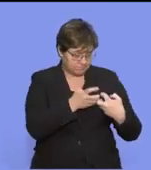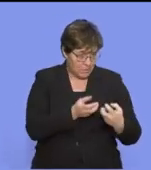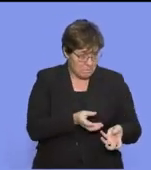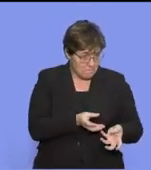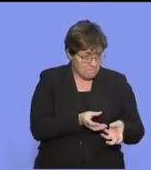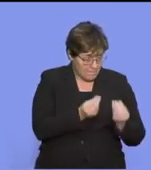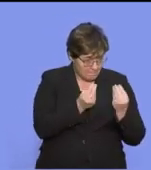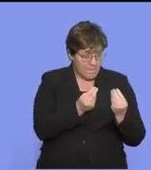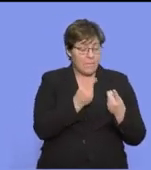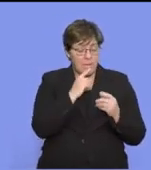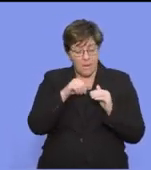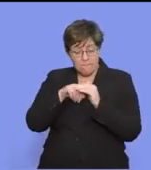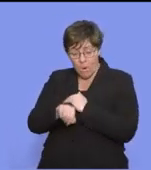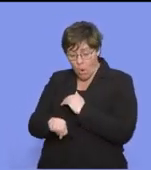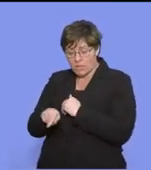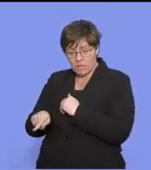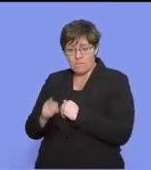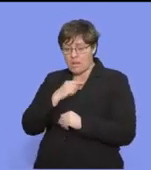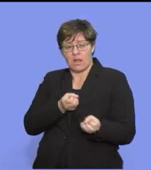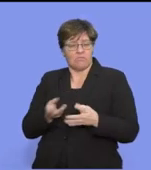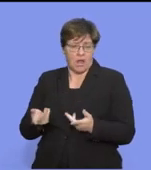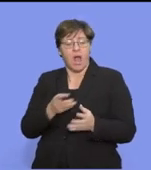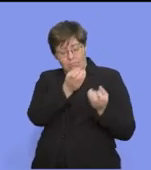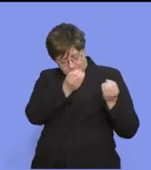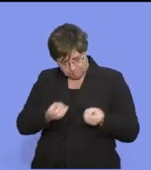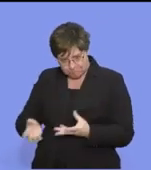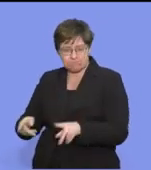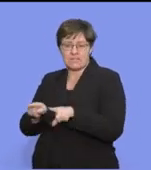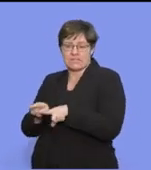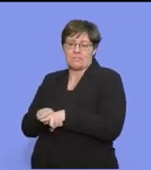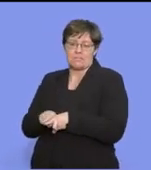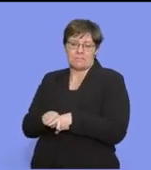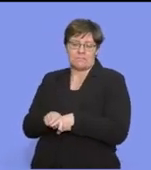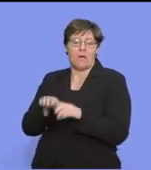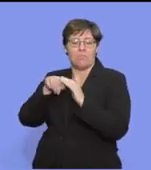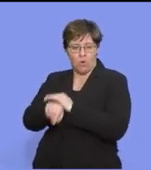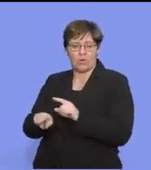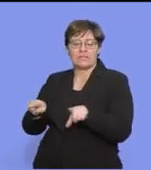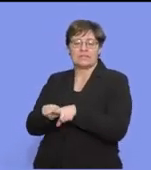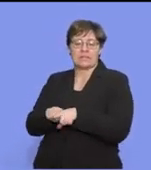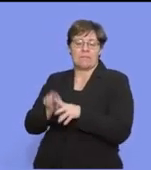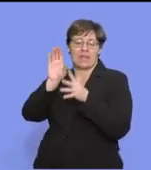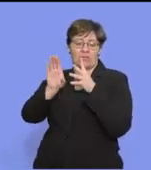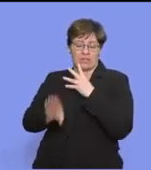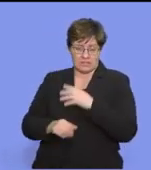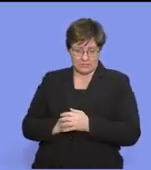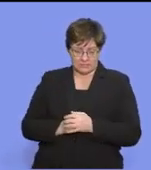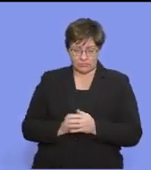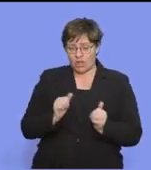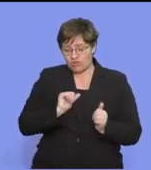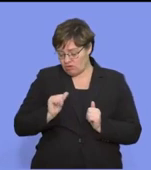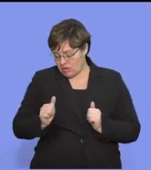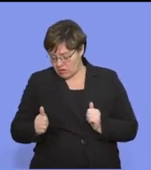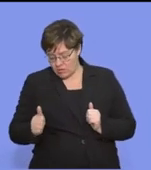they then would pass these on to their offspring. So organisms in the next